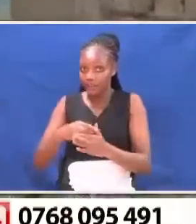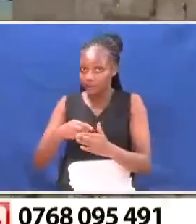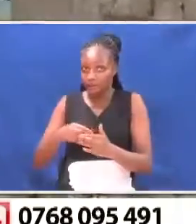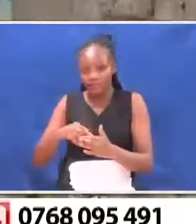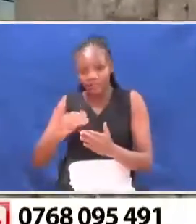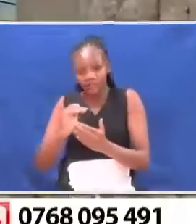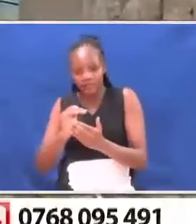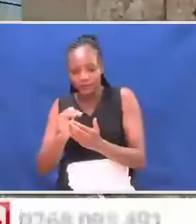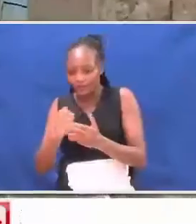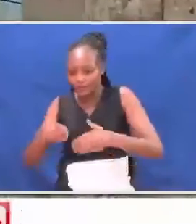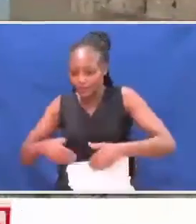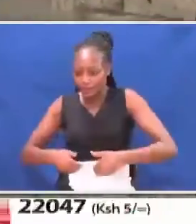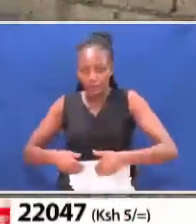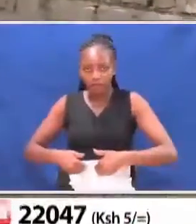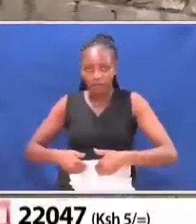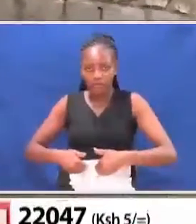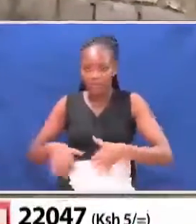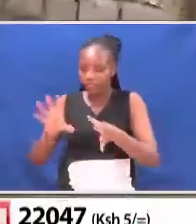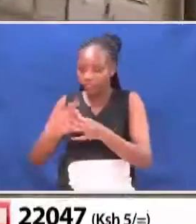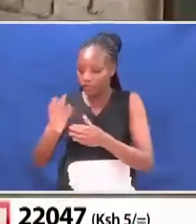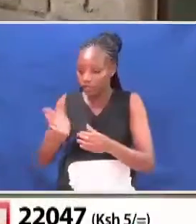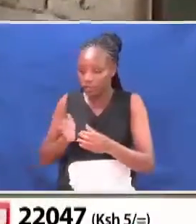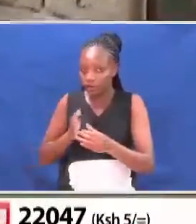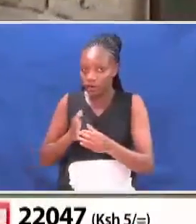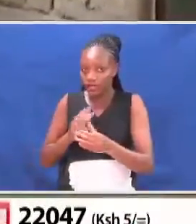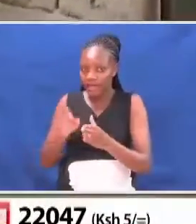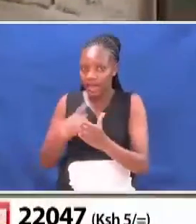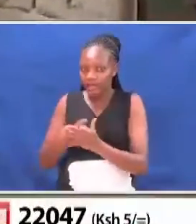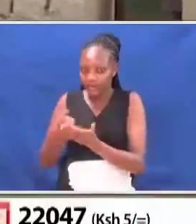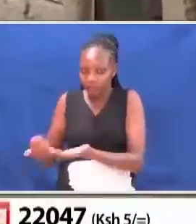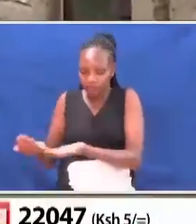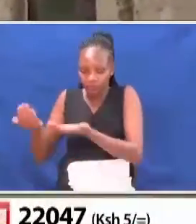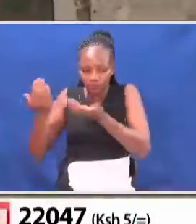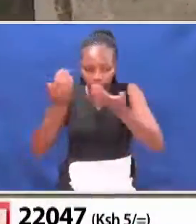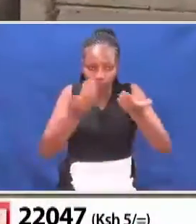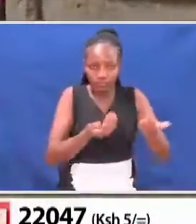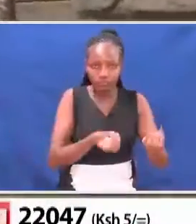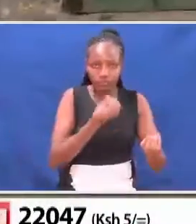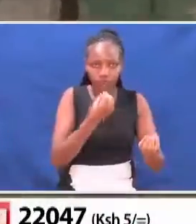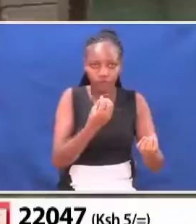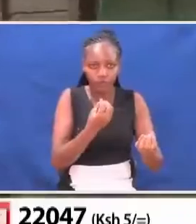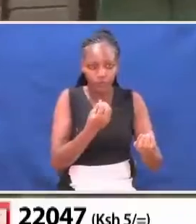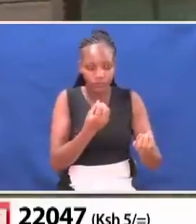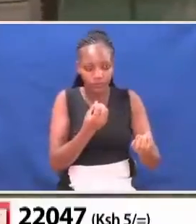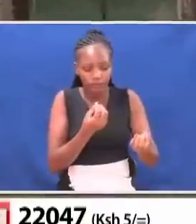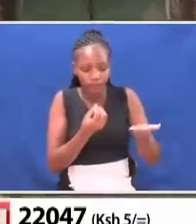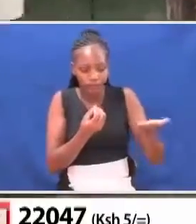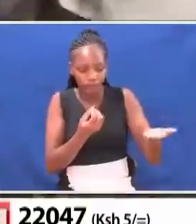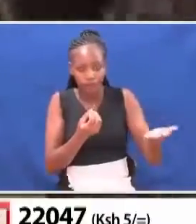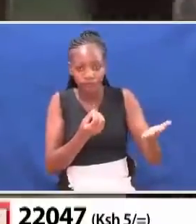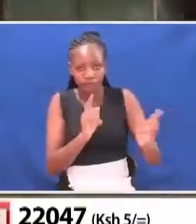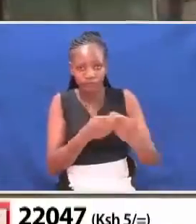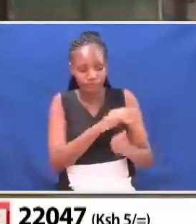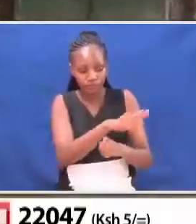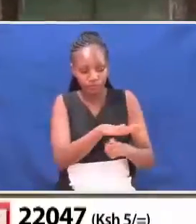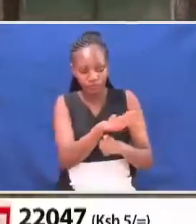by a small team of young men and women, some of whom carry the porridge that has now been carefully packed in 10-liter